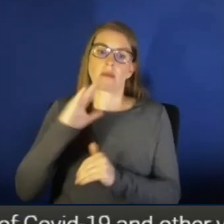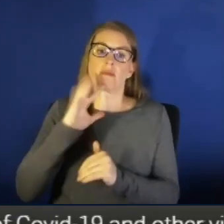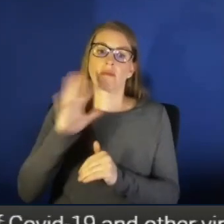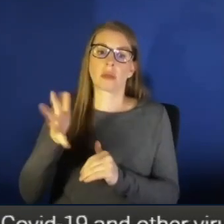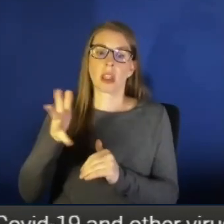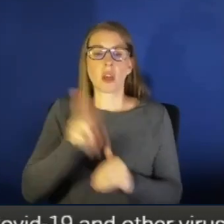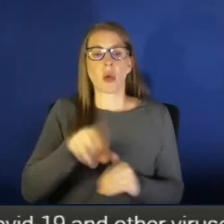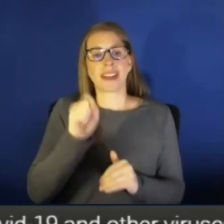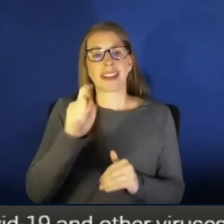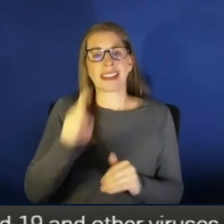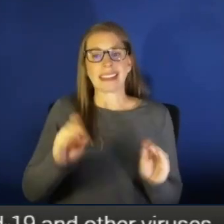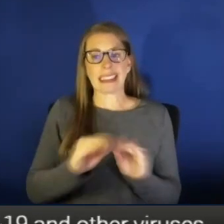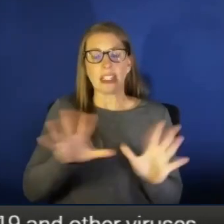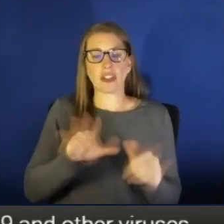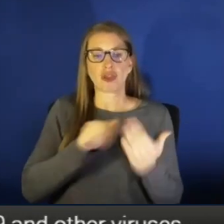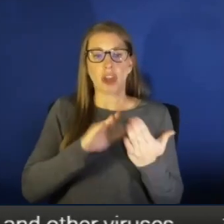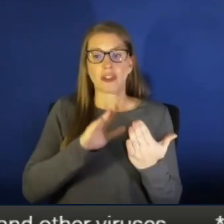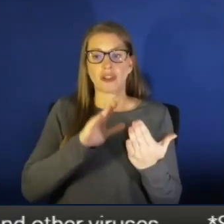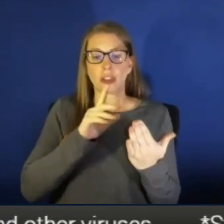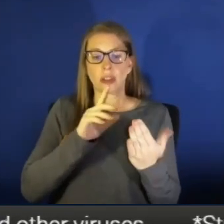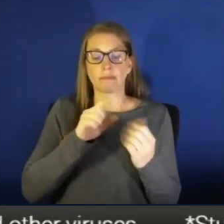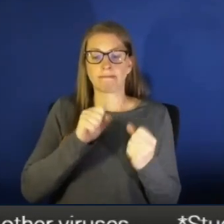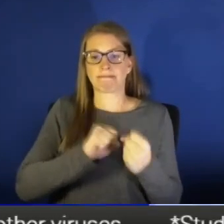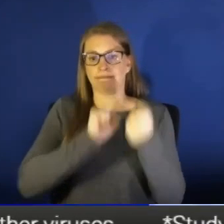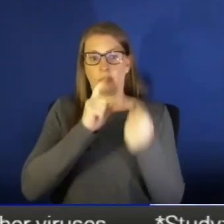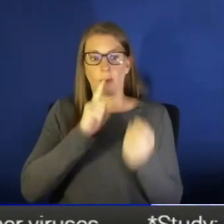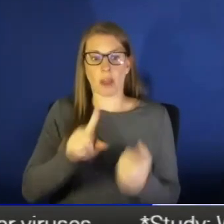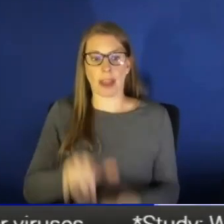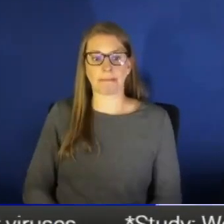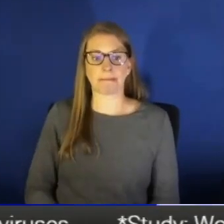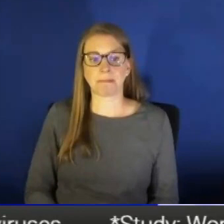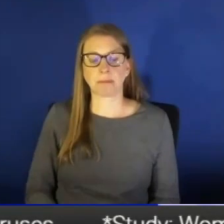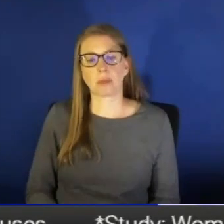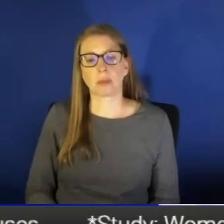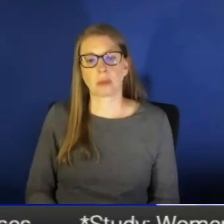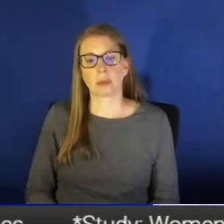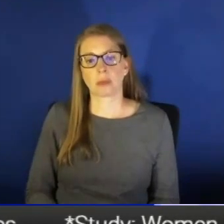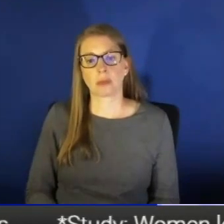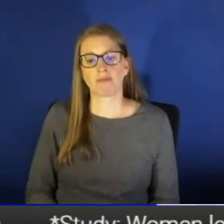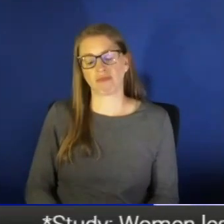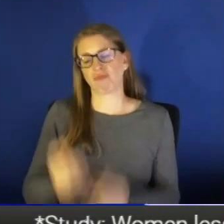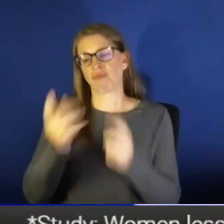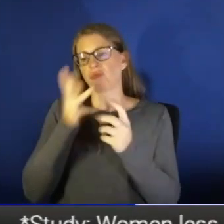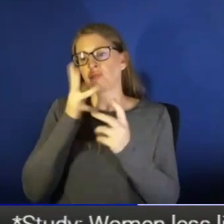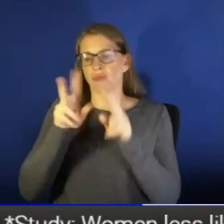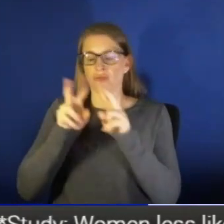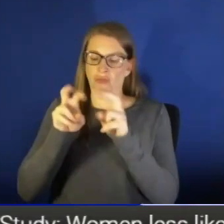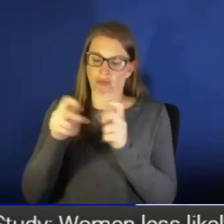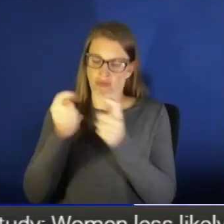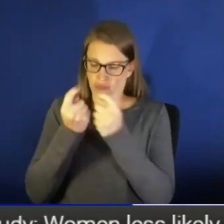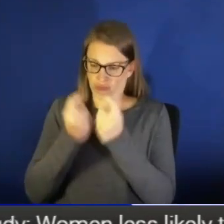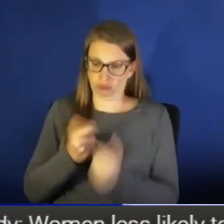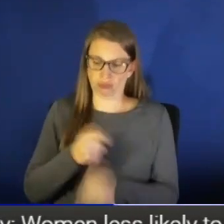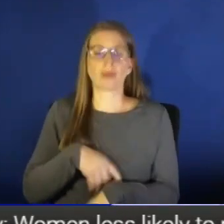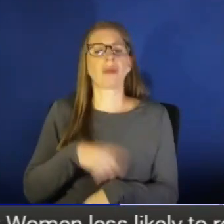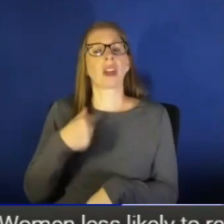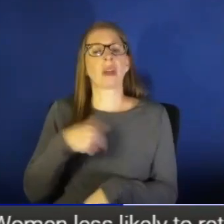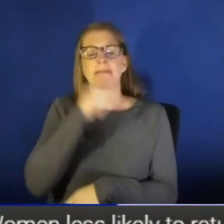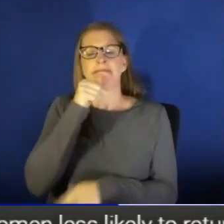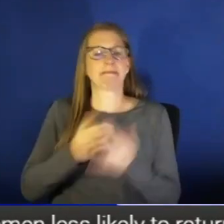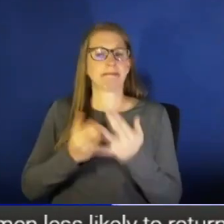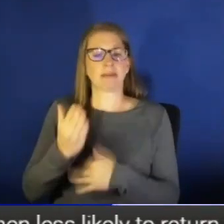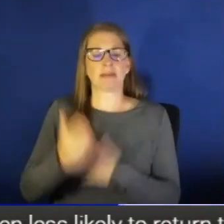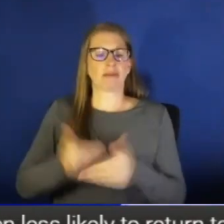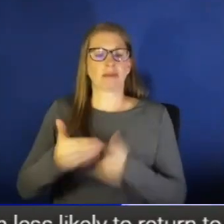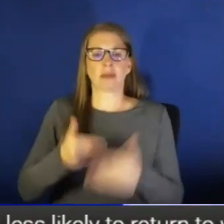the vaccine. What are your thoughts on those? Yeah, I mean, I think we will parse that out again as we are continuing to move through this. We never had